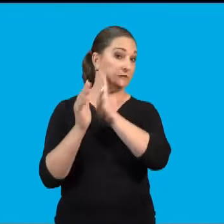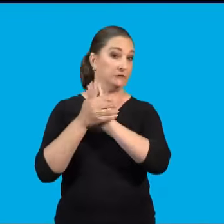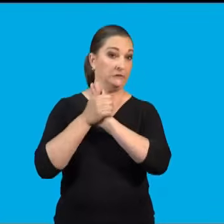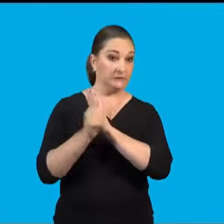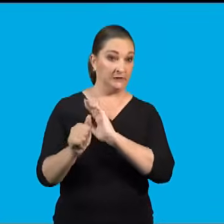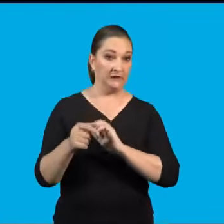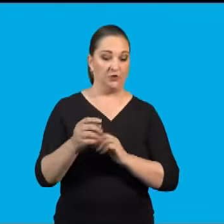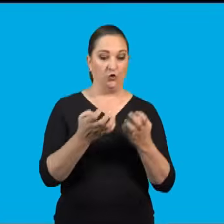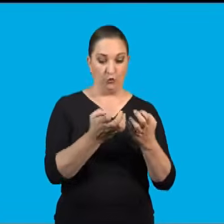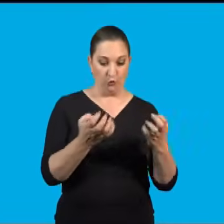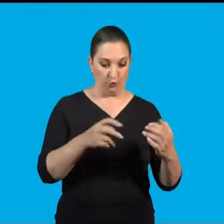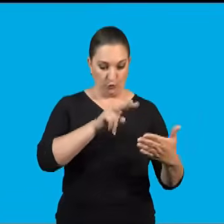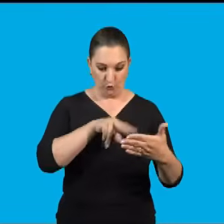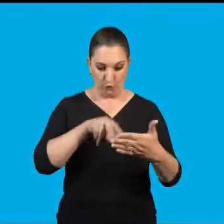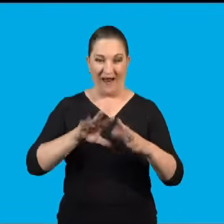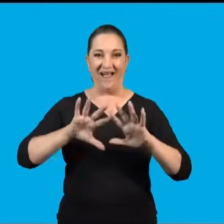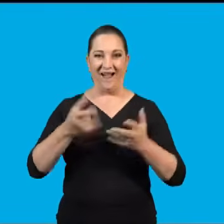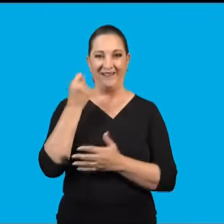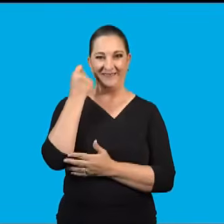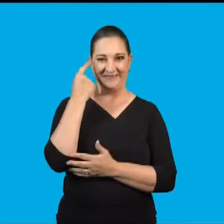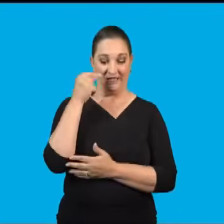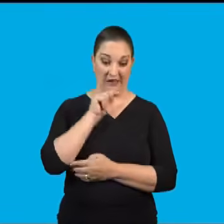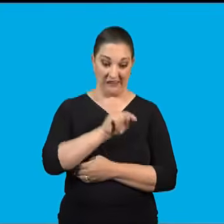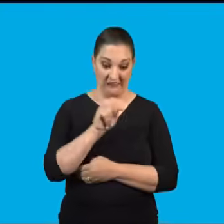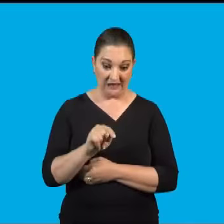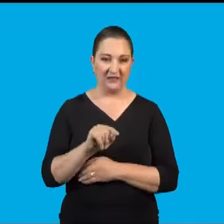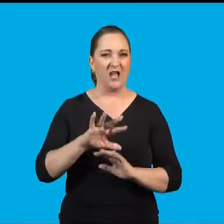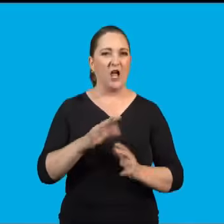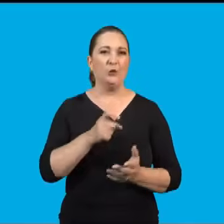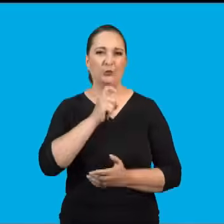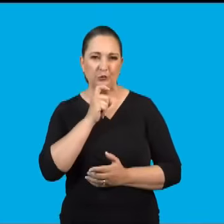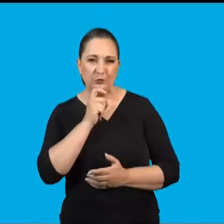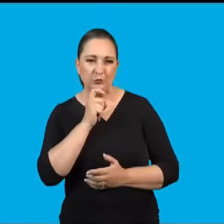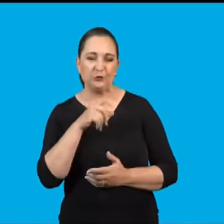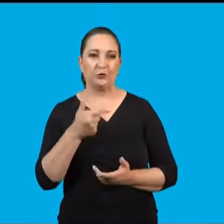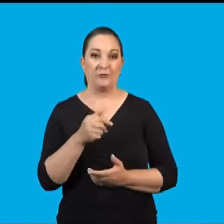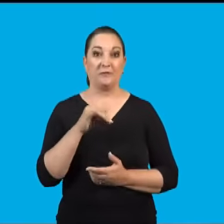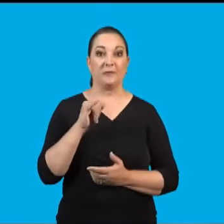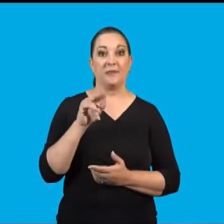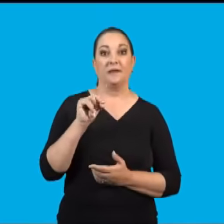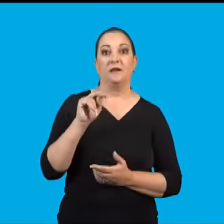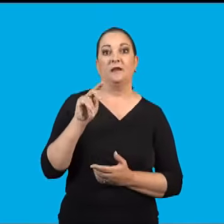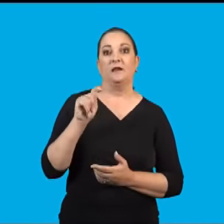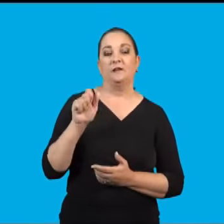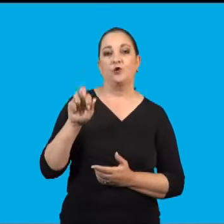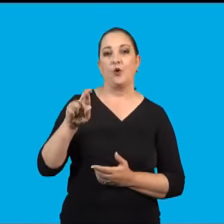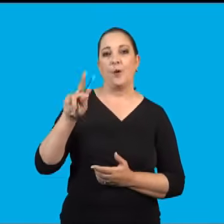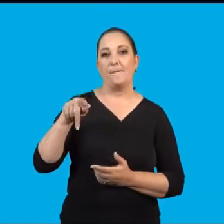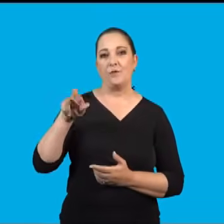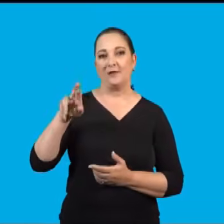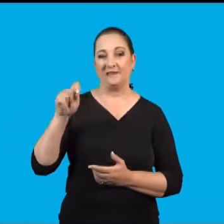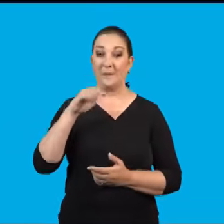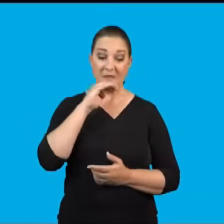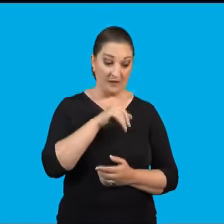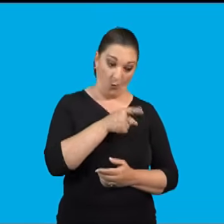is interpreting sources. Very important to know how to interpret sources and to understand cause and